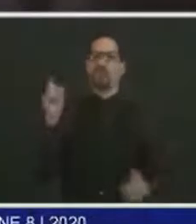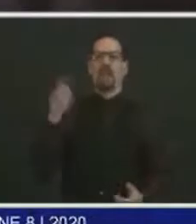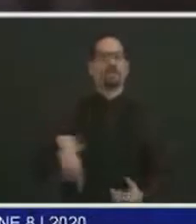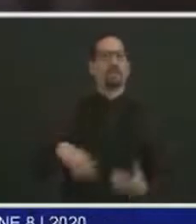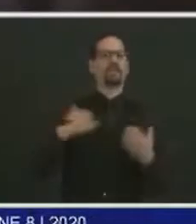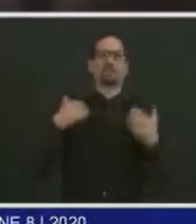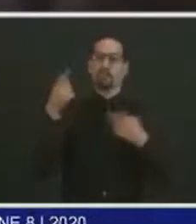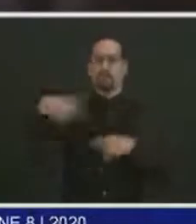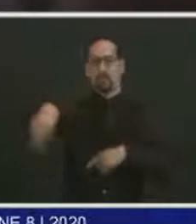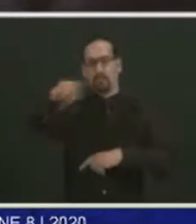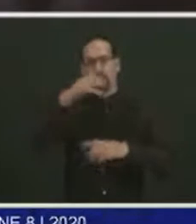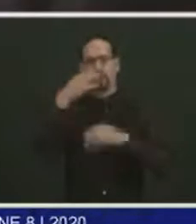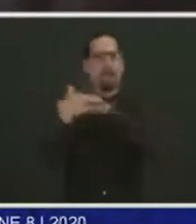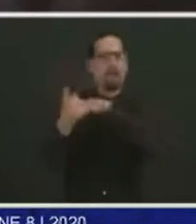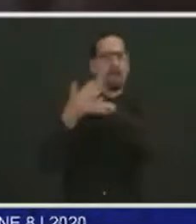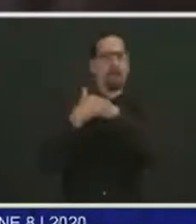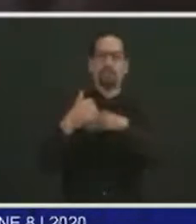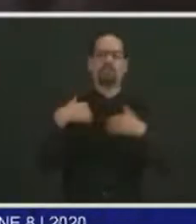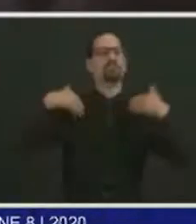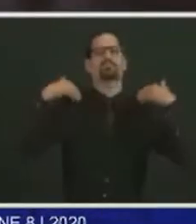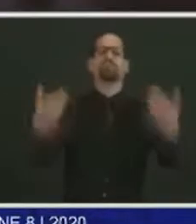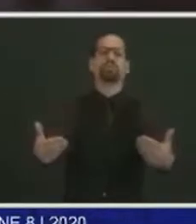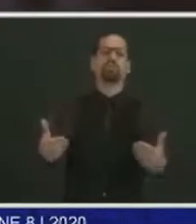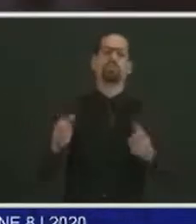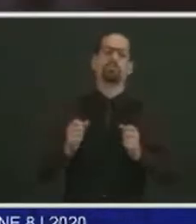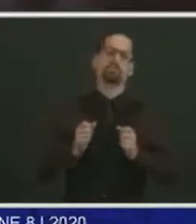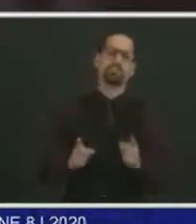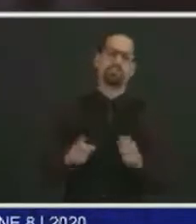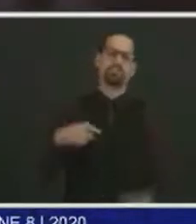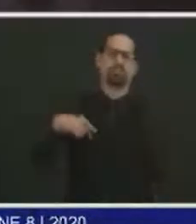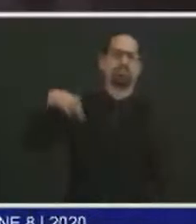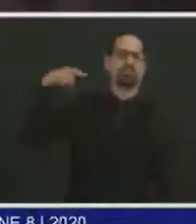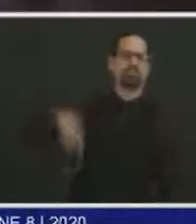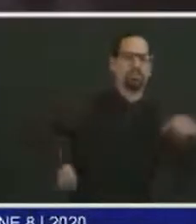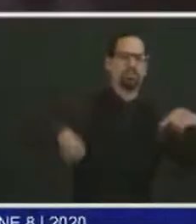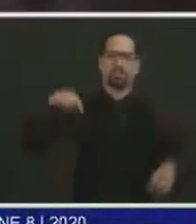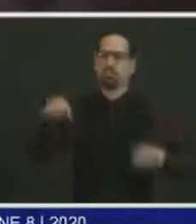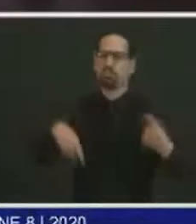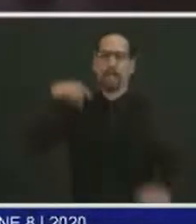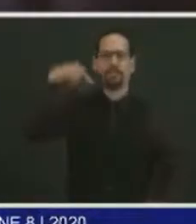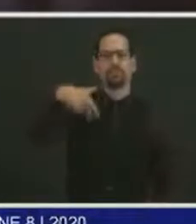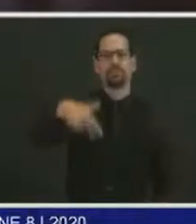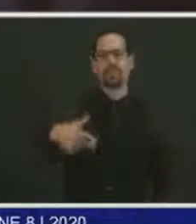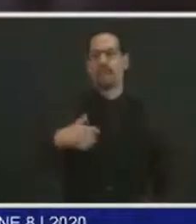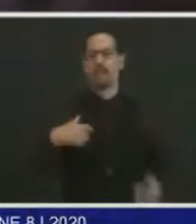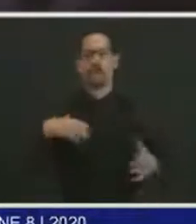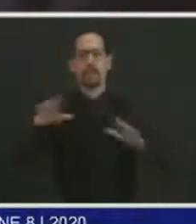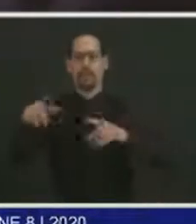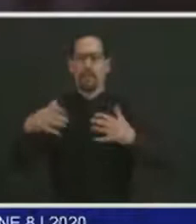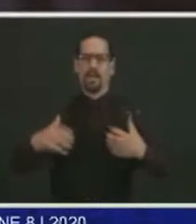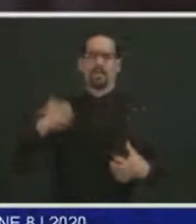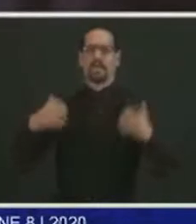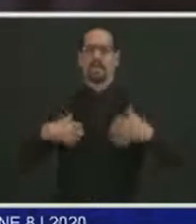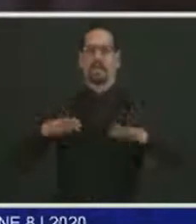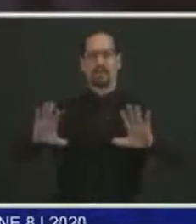down the hill to do my part to escalate a tense situation. So not an excuse, to be